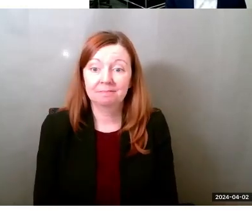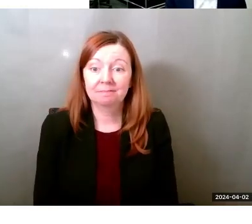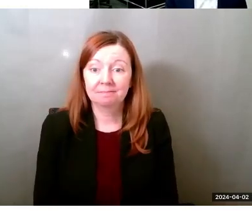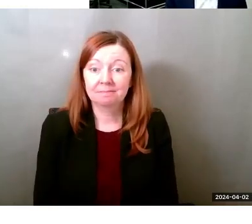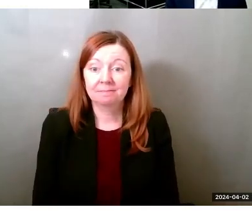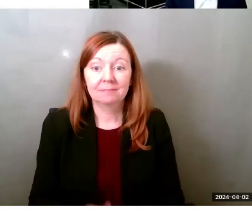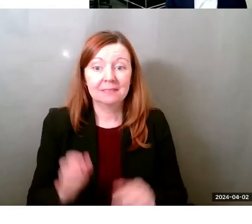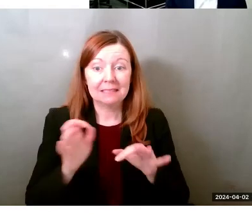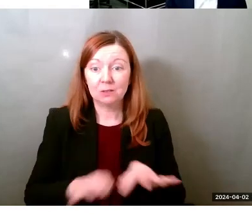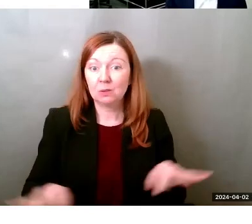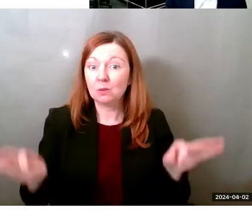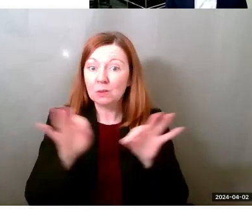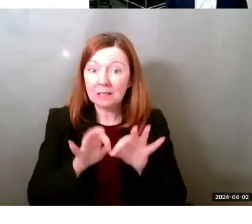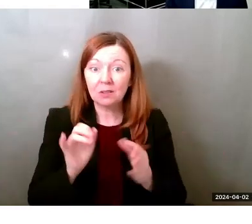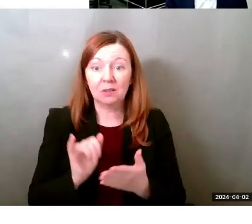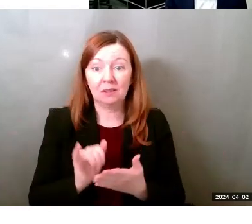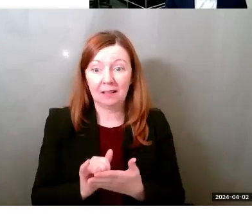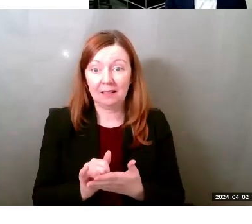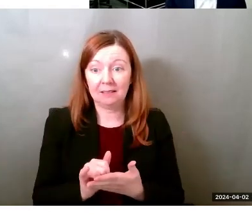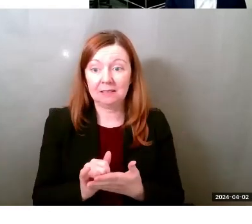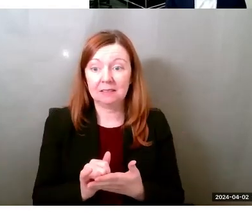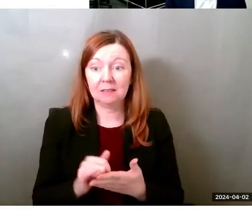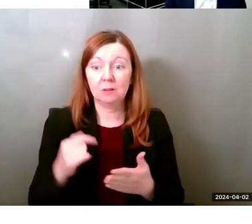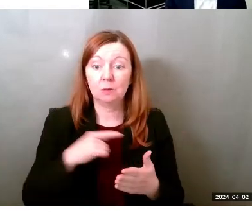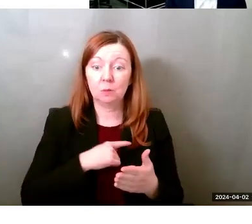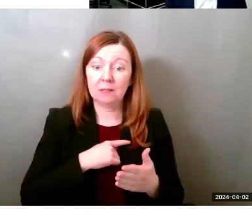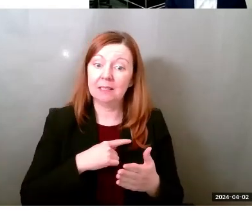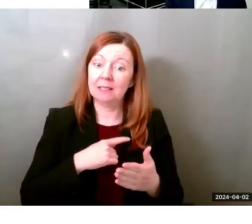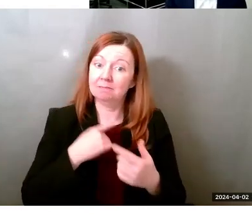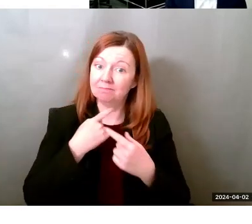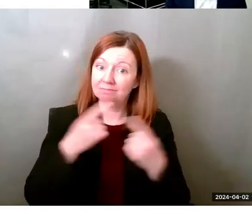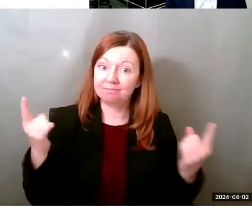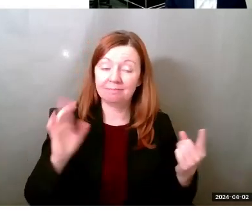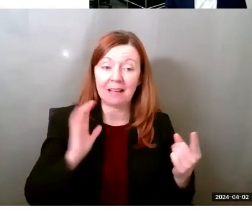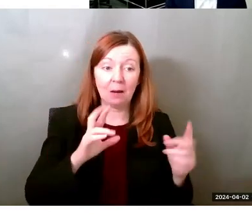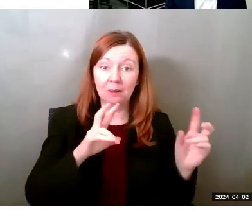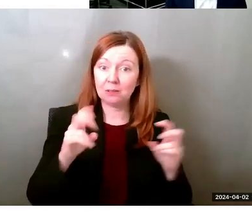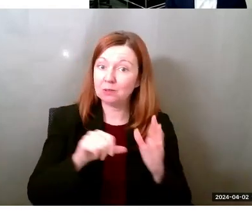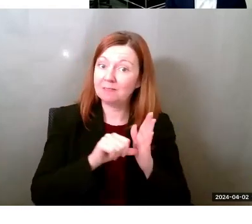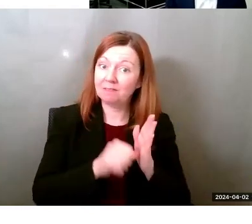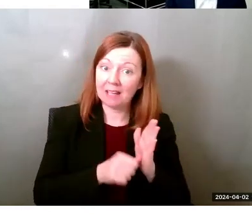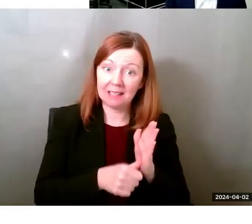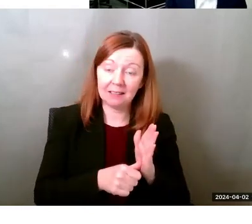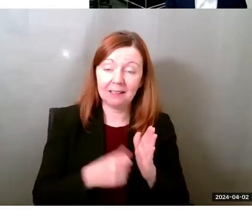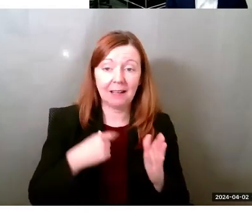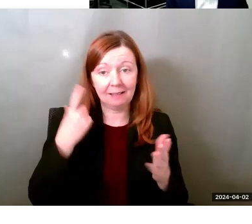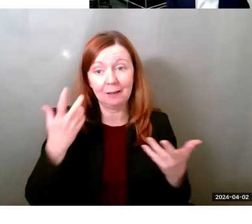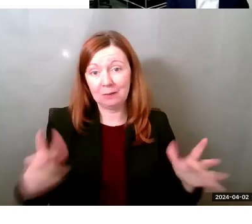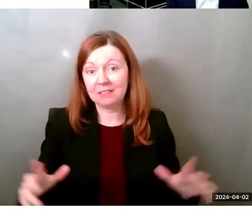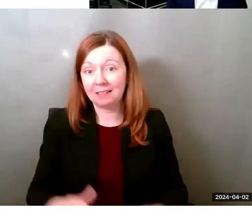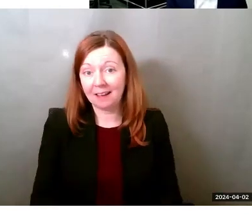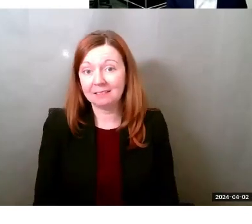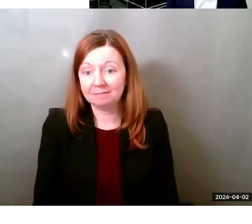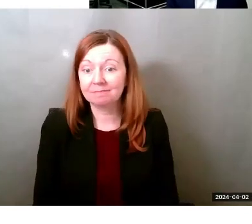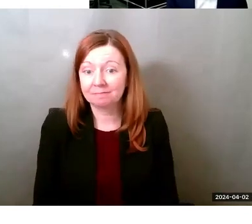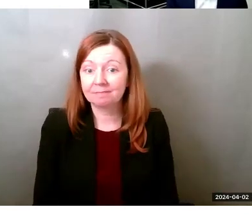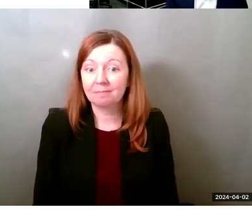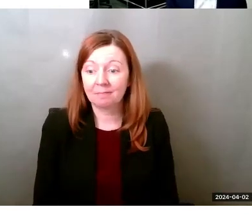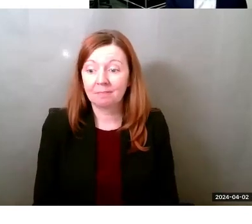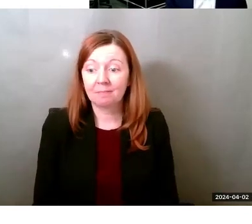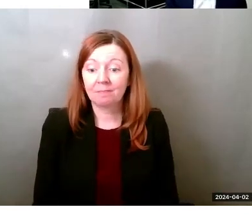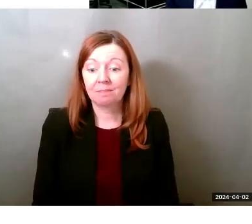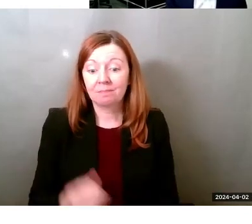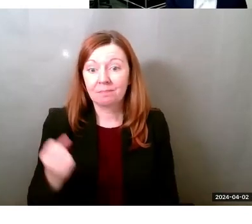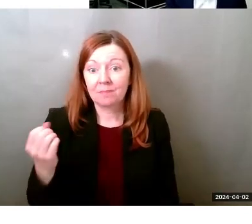It's critical that we state our issues emphatically, and I think we've done that.